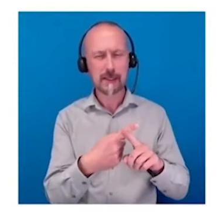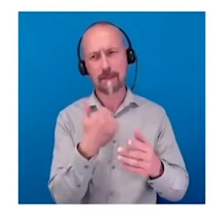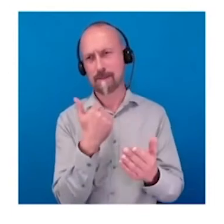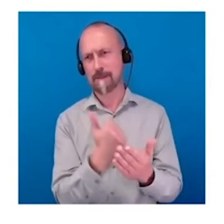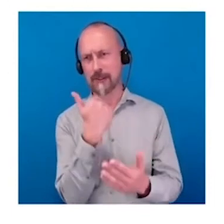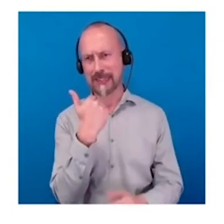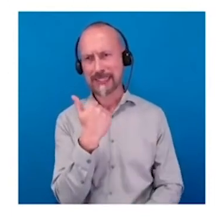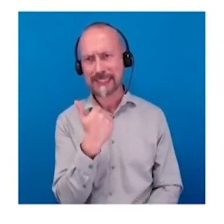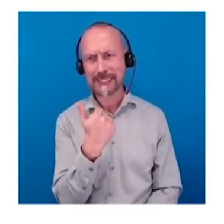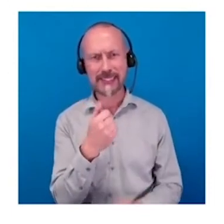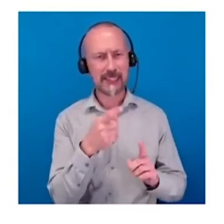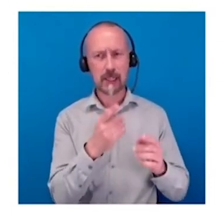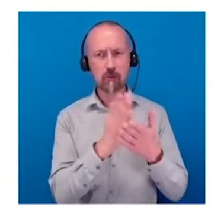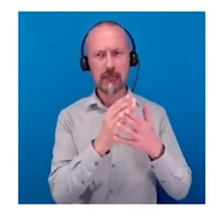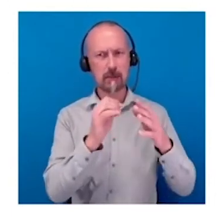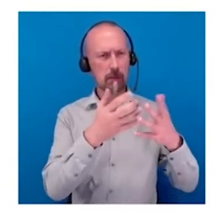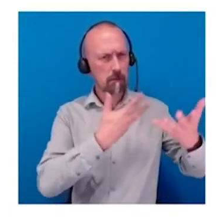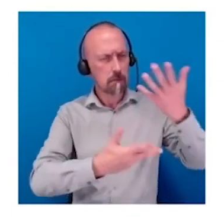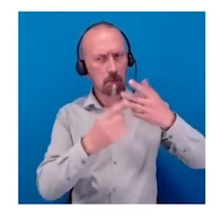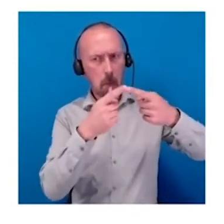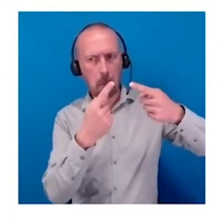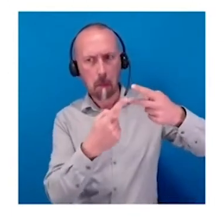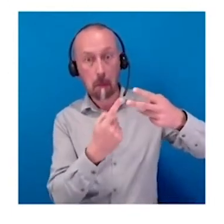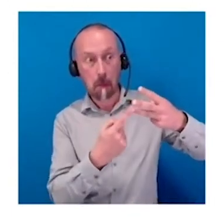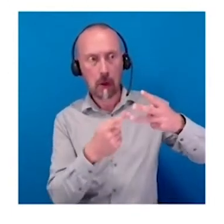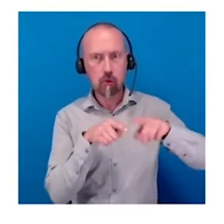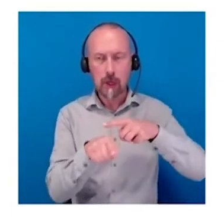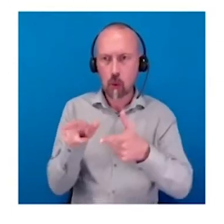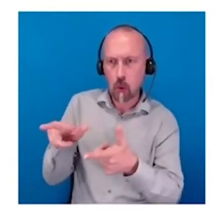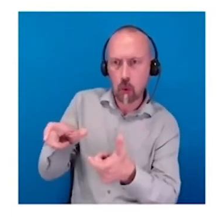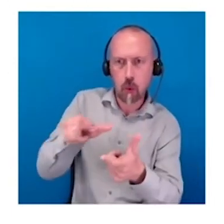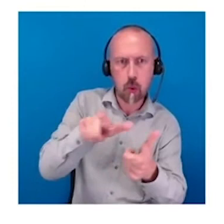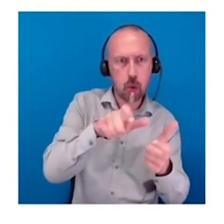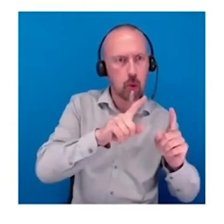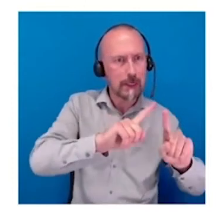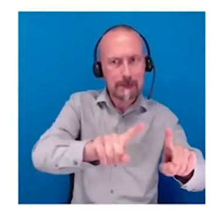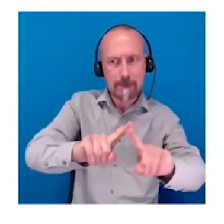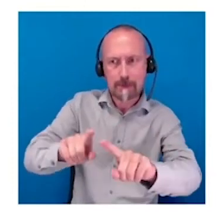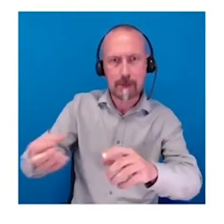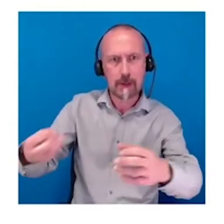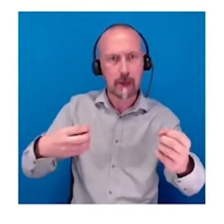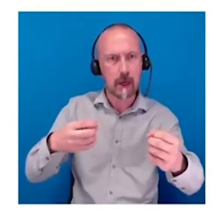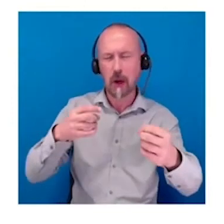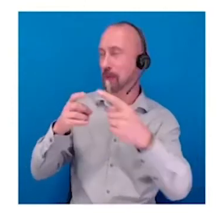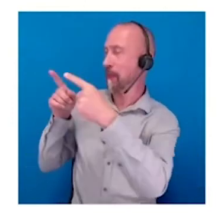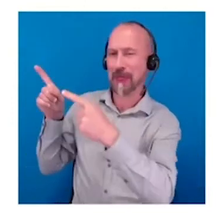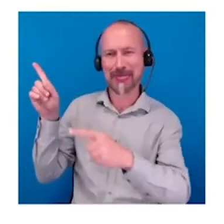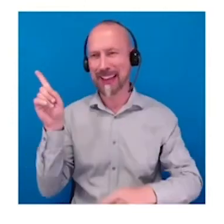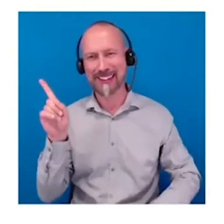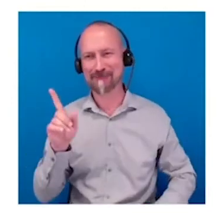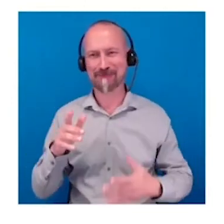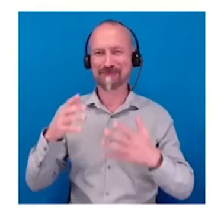account of lots of different inputs, lots of different stakeholders, and lots of different work going on. Oh, you're here now. You're, lots of different